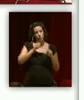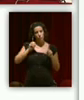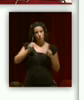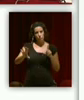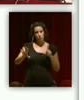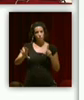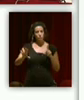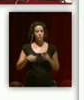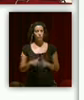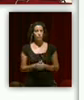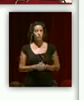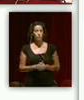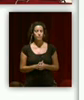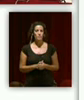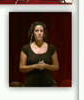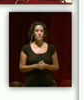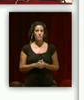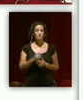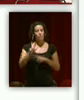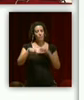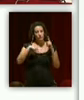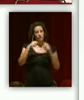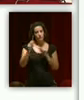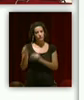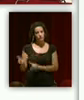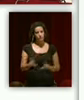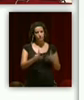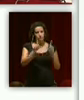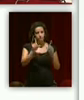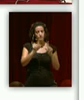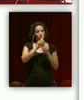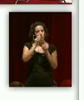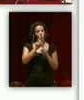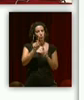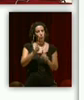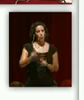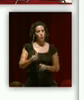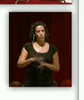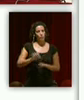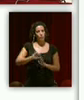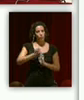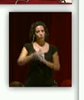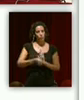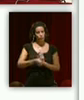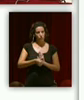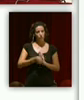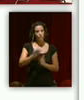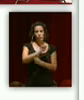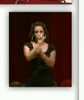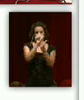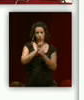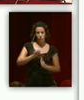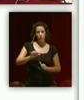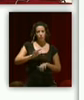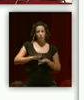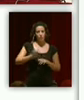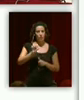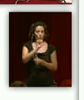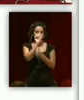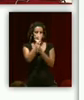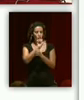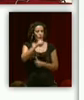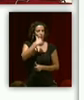information of the blog you have created. On the next screen, you have a config form allowing